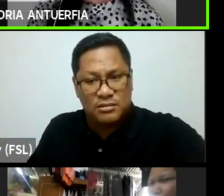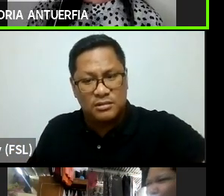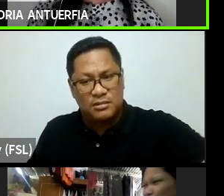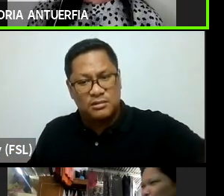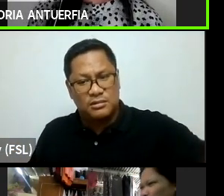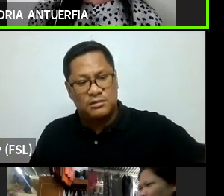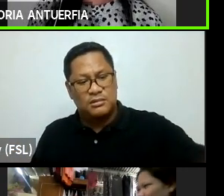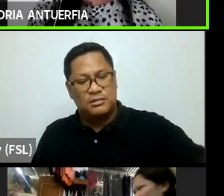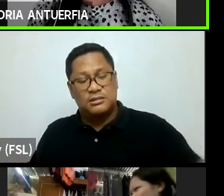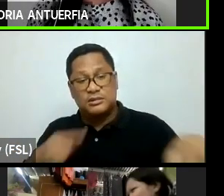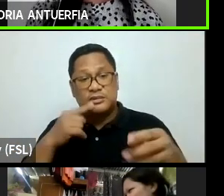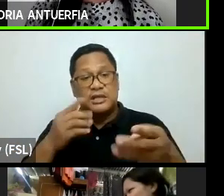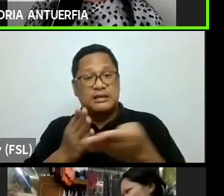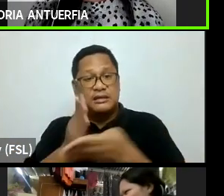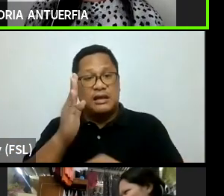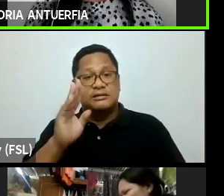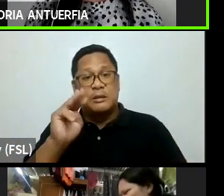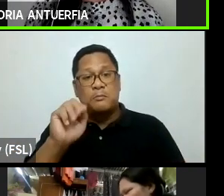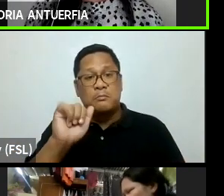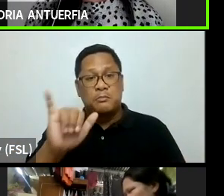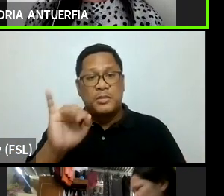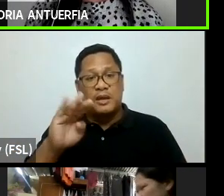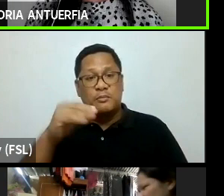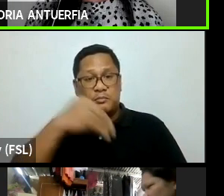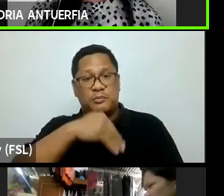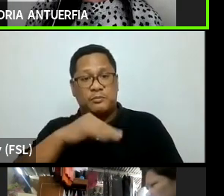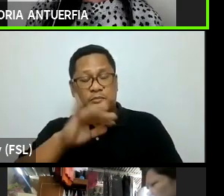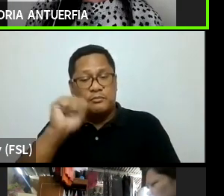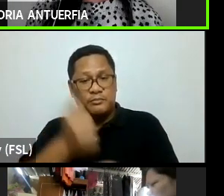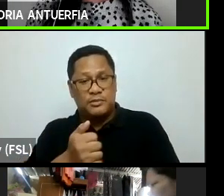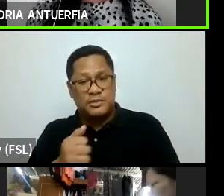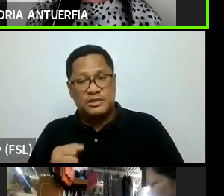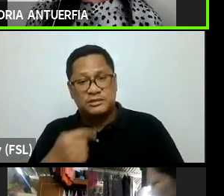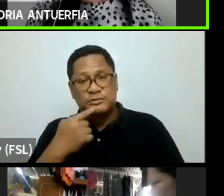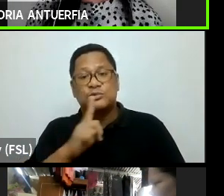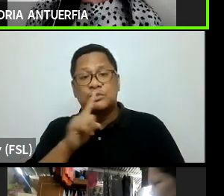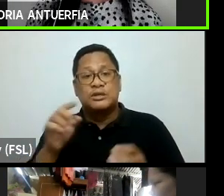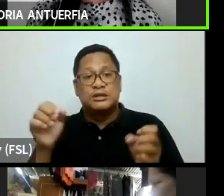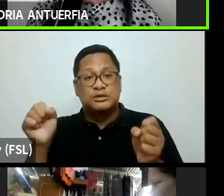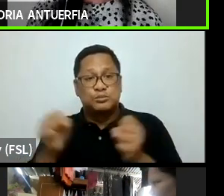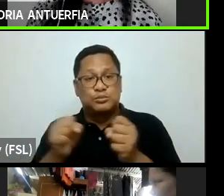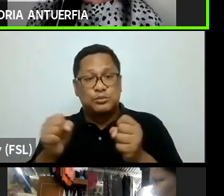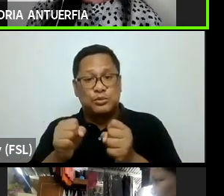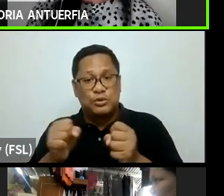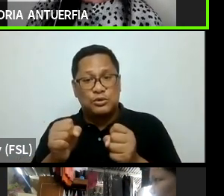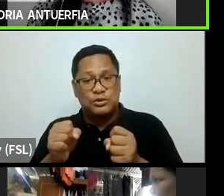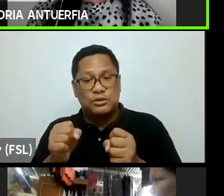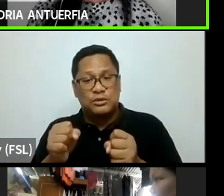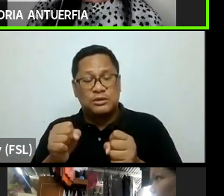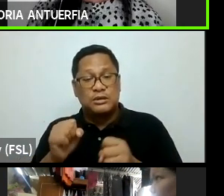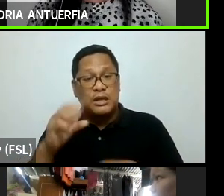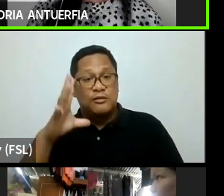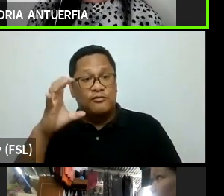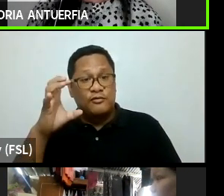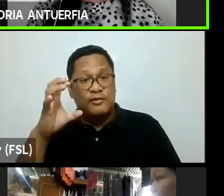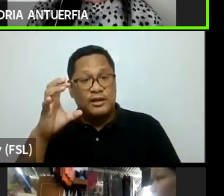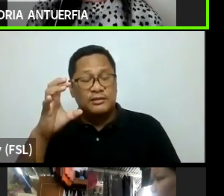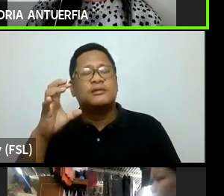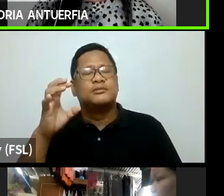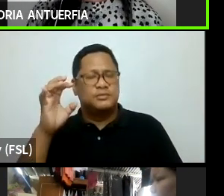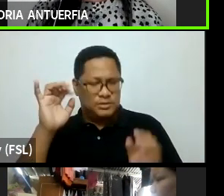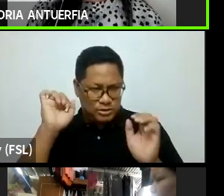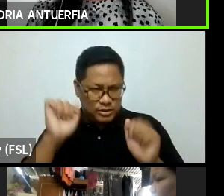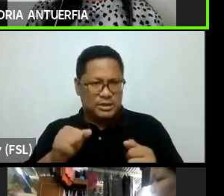under Maybank Foundation is yung small, yung puhunan mo na 500, paiikutin mo